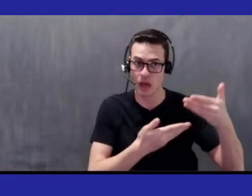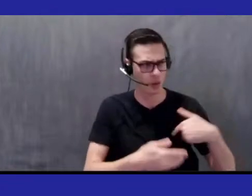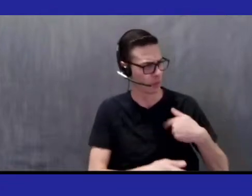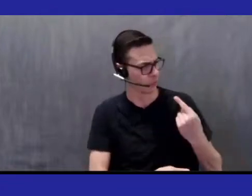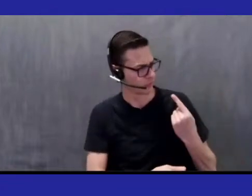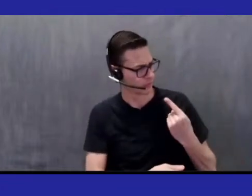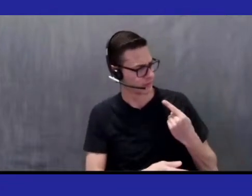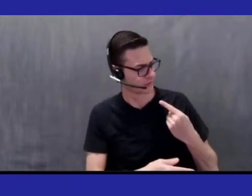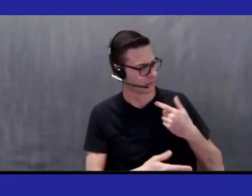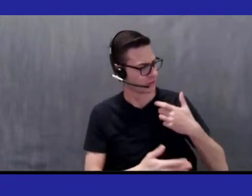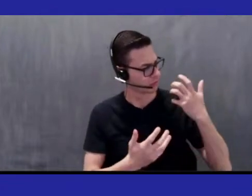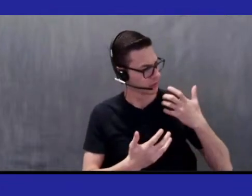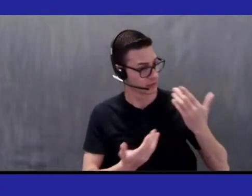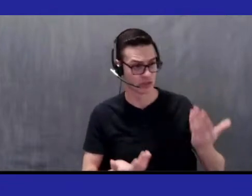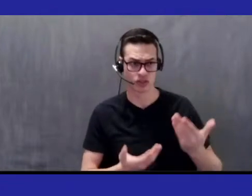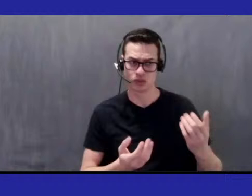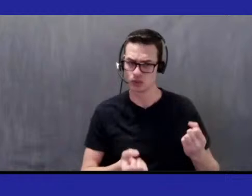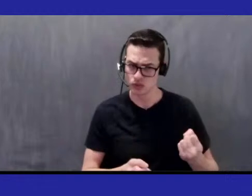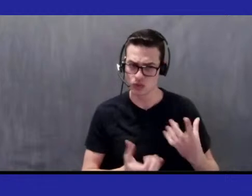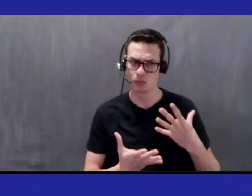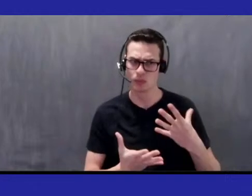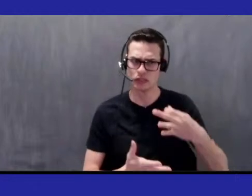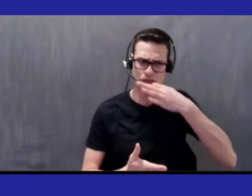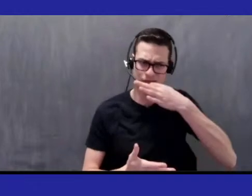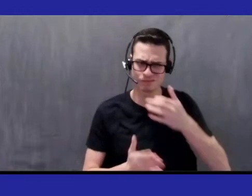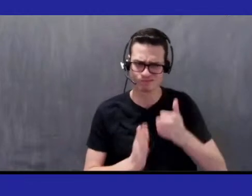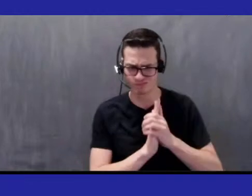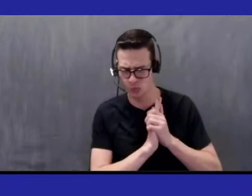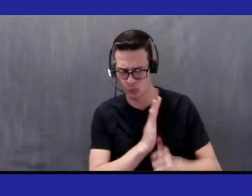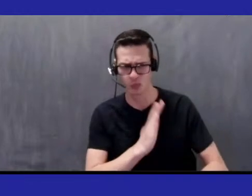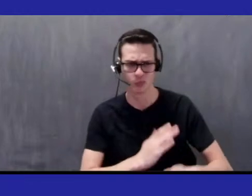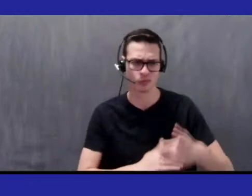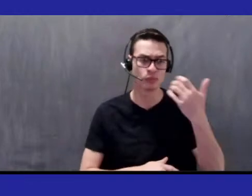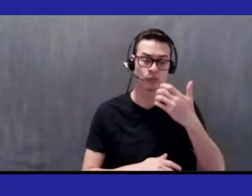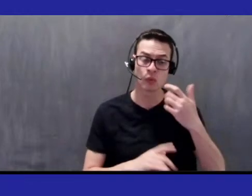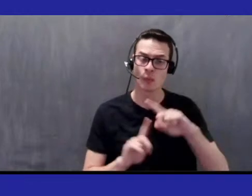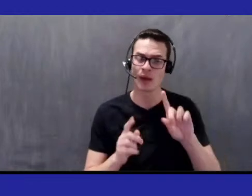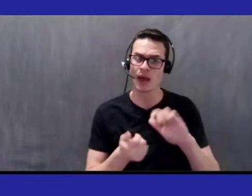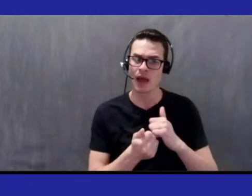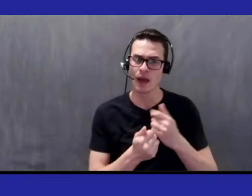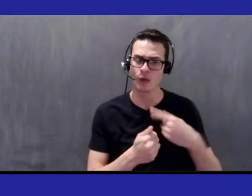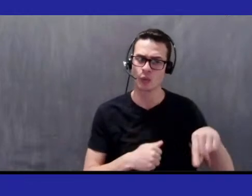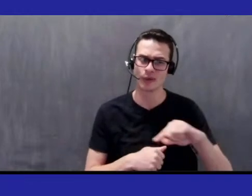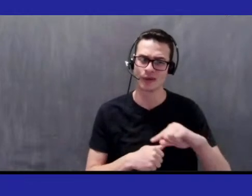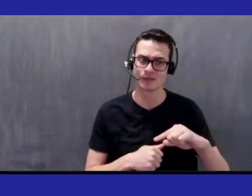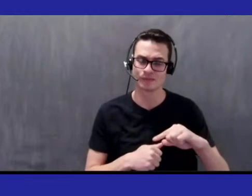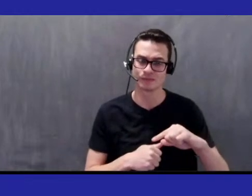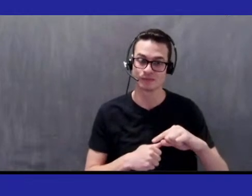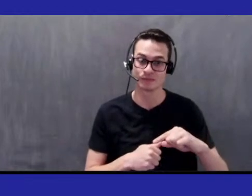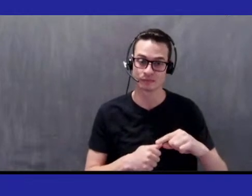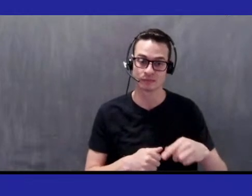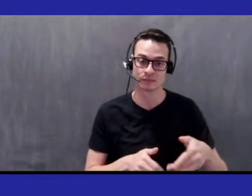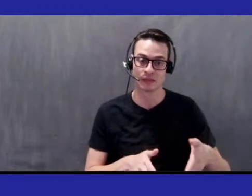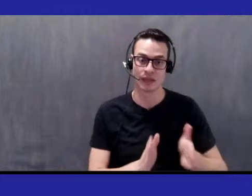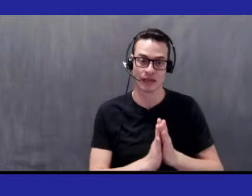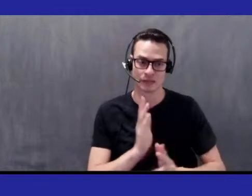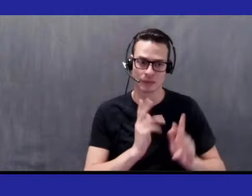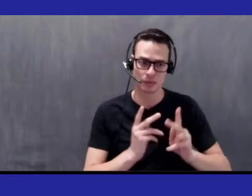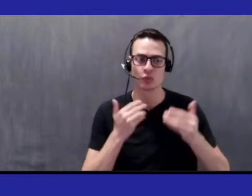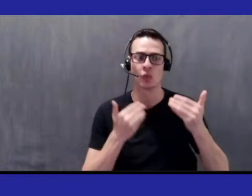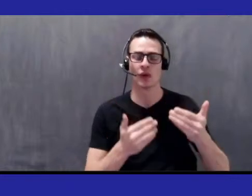in our system. But I always wonder if like, how can we get them to apply to fellowships